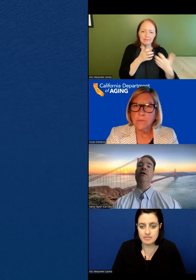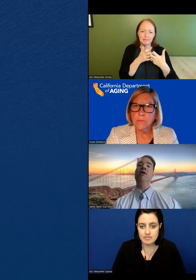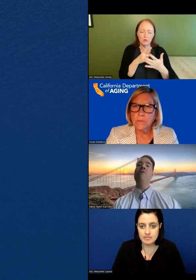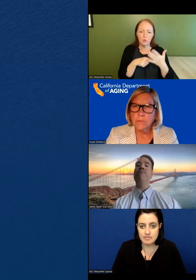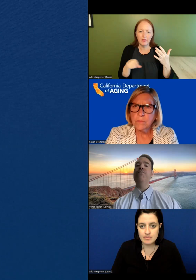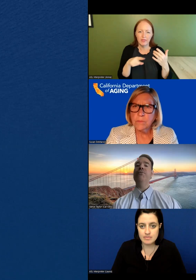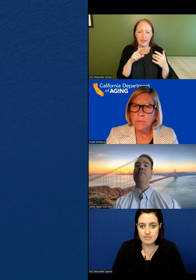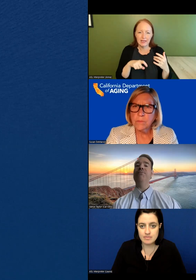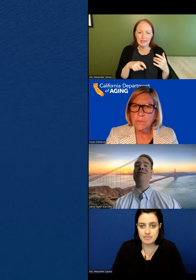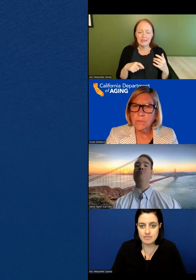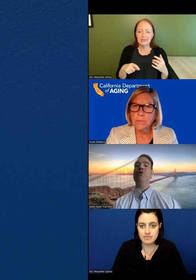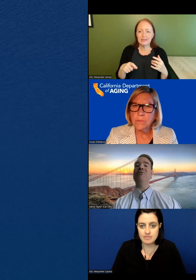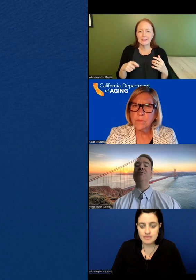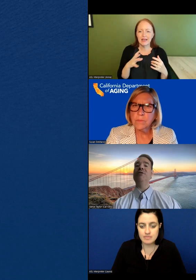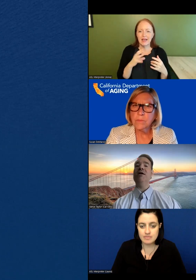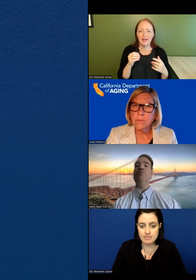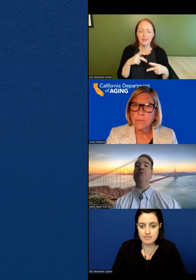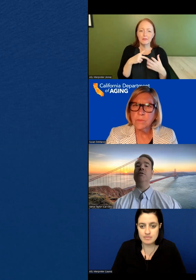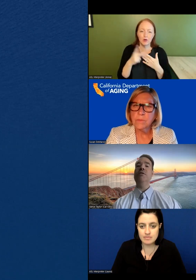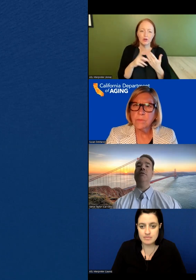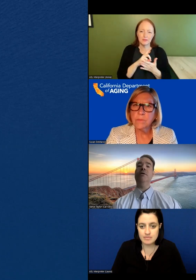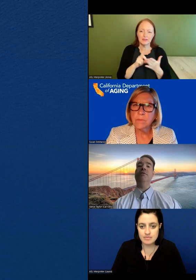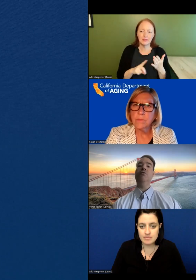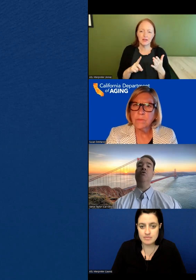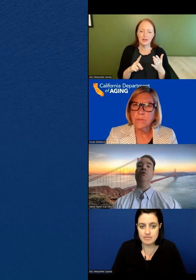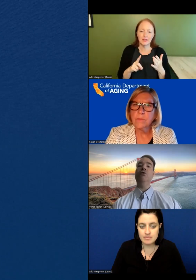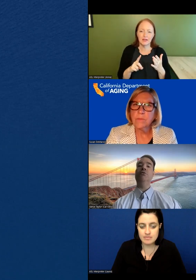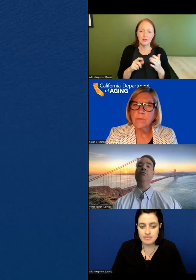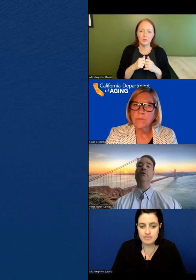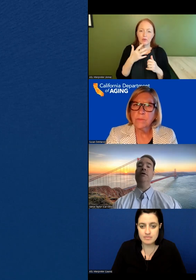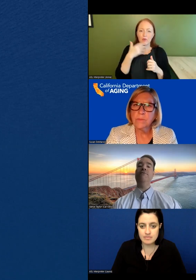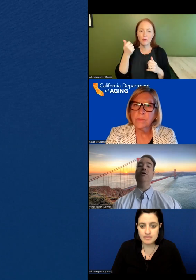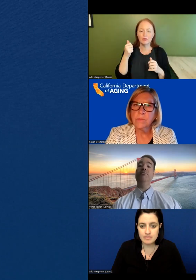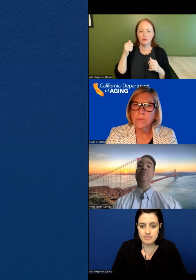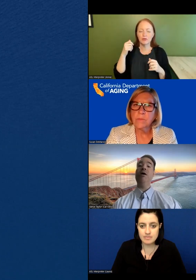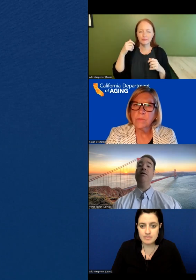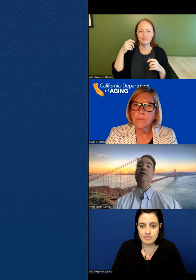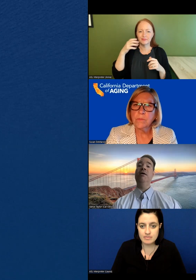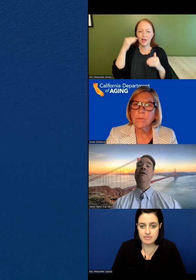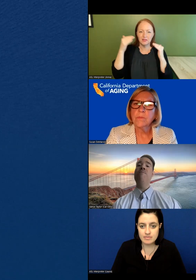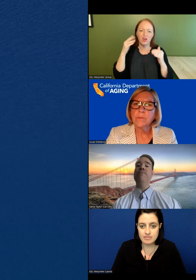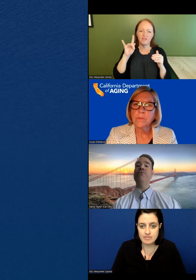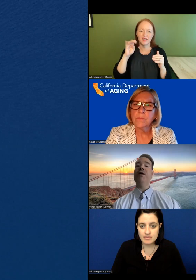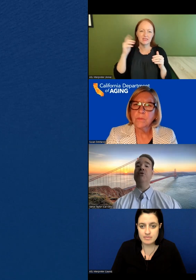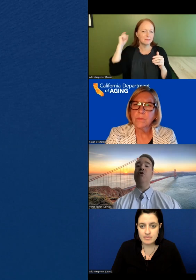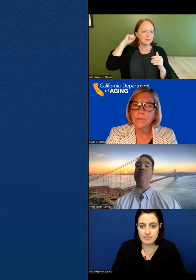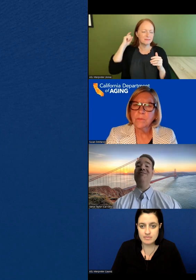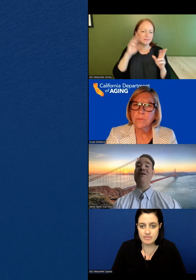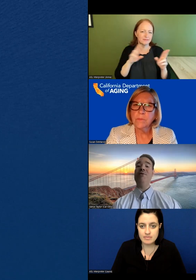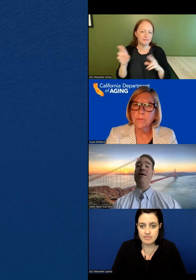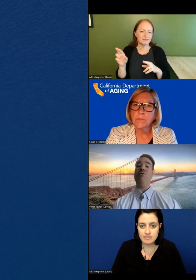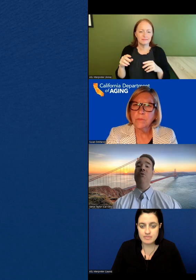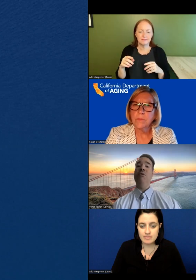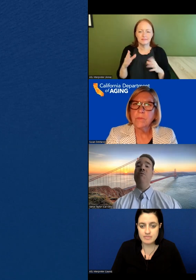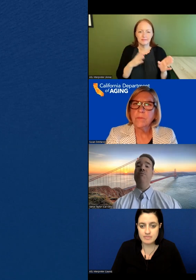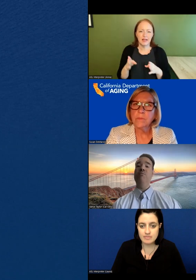needs. And the program was designed with older adults victims in mind. That RFP is